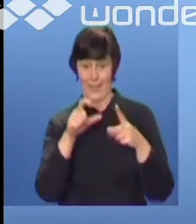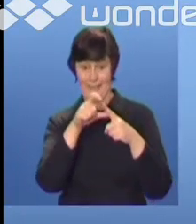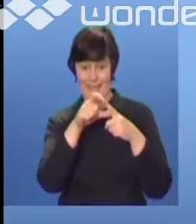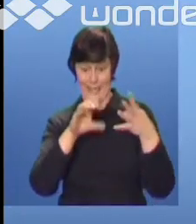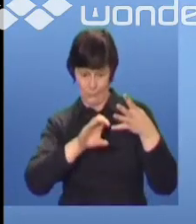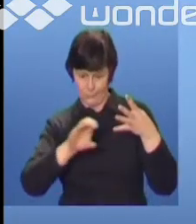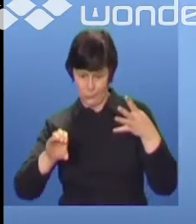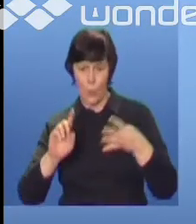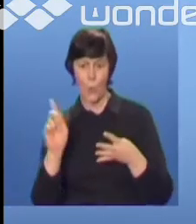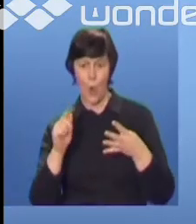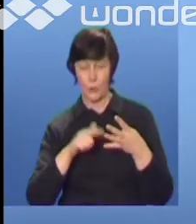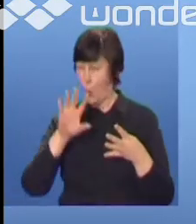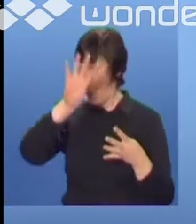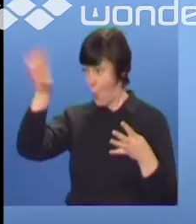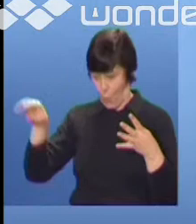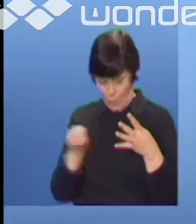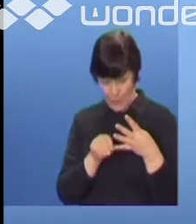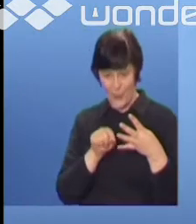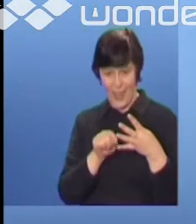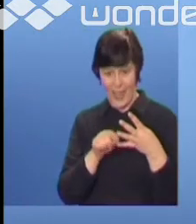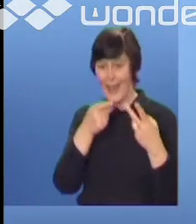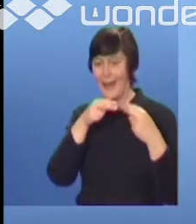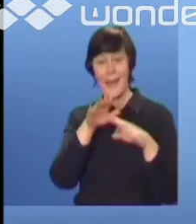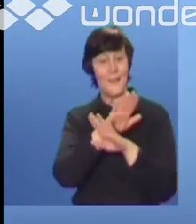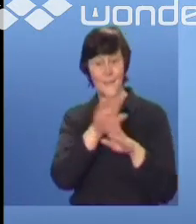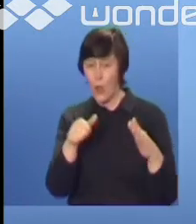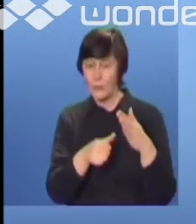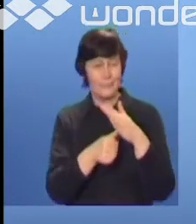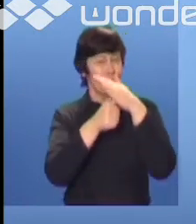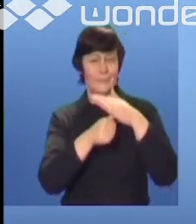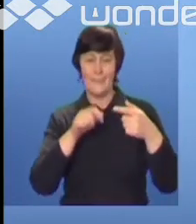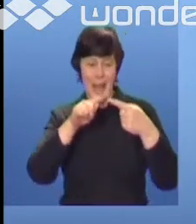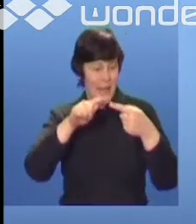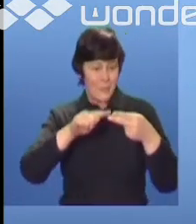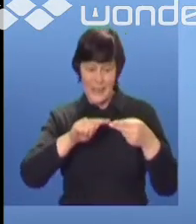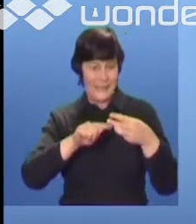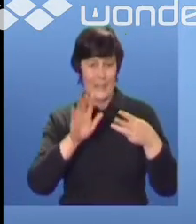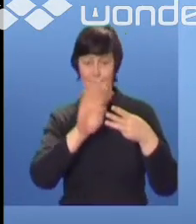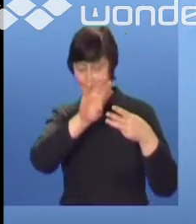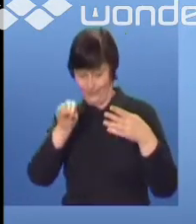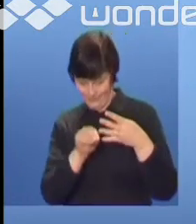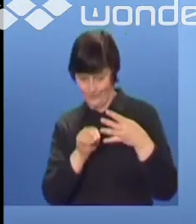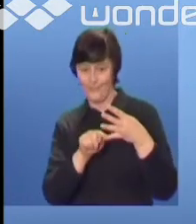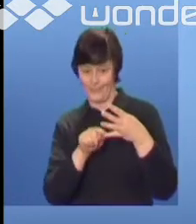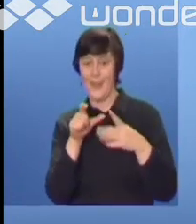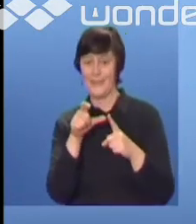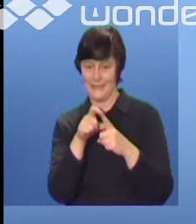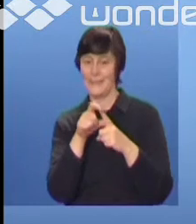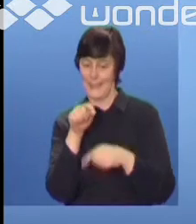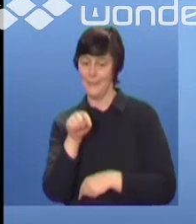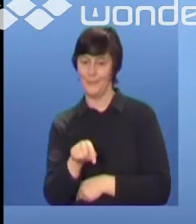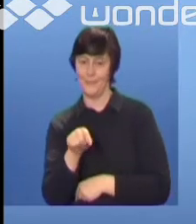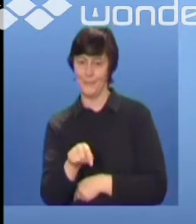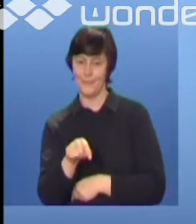Band D includes all other transfer tenants and home seekers whose housing needs are not considered as urgent as those in Bands